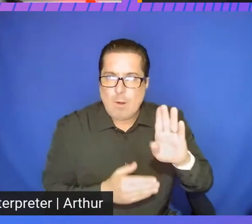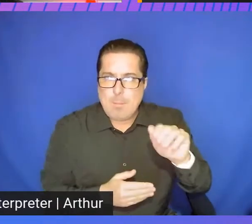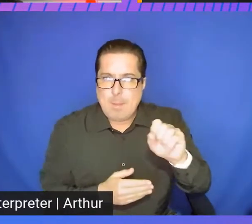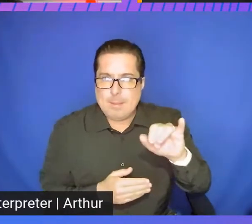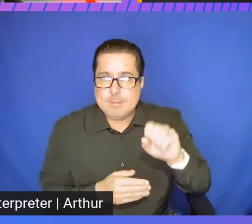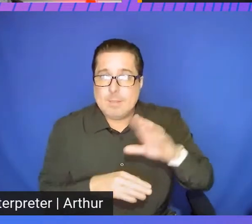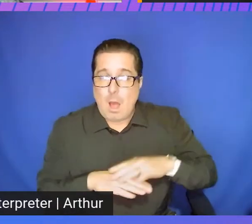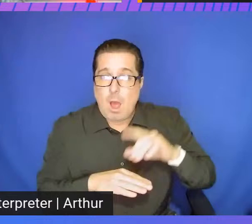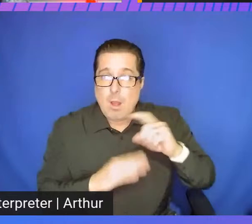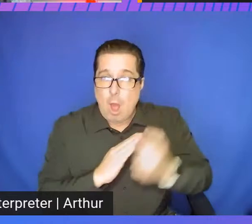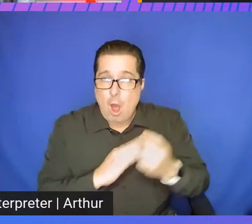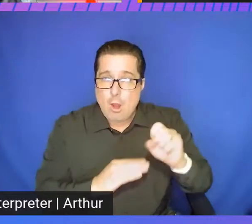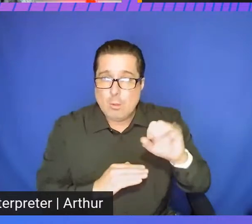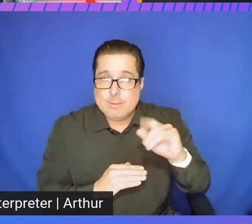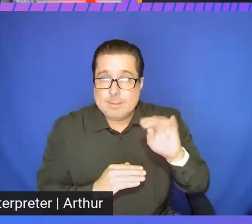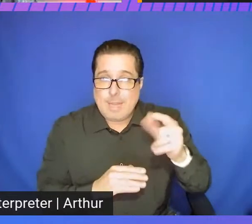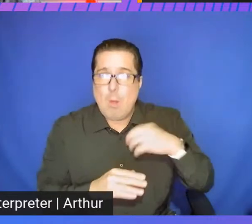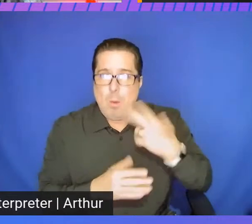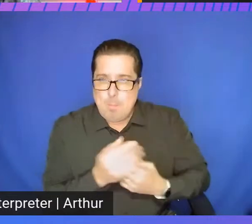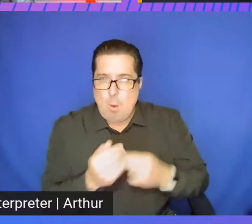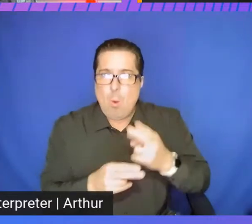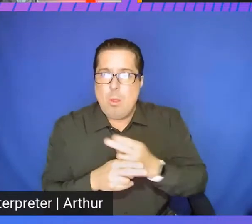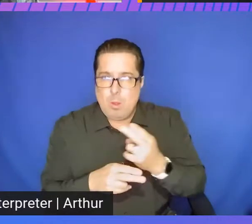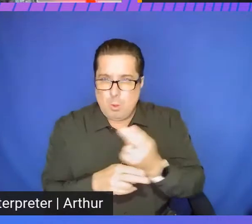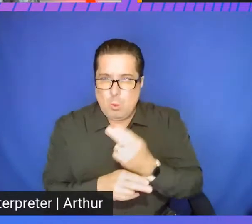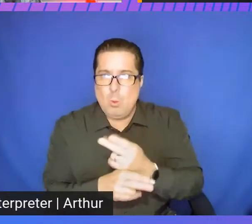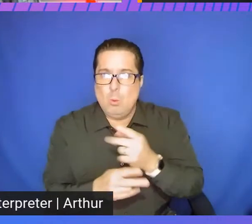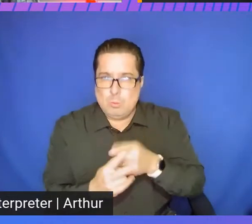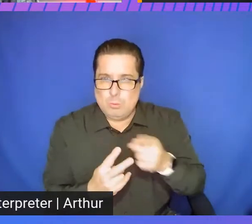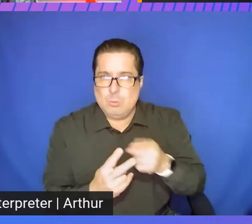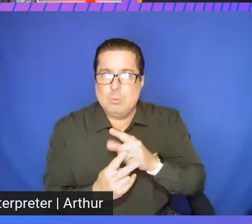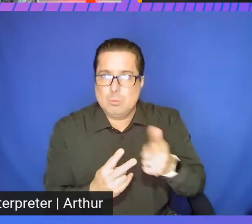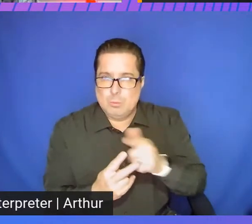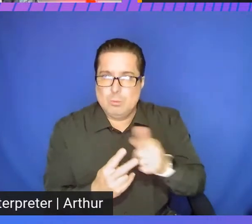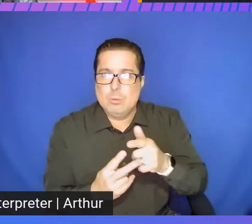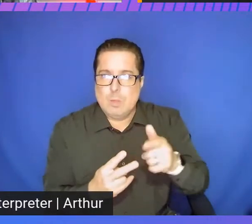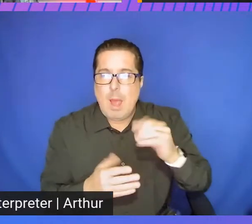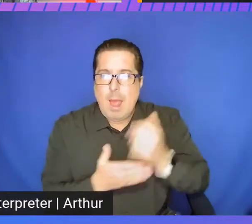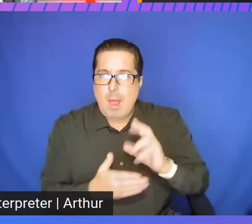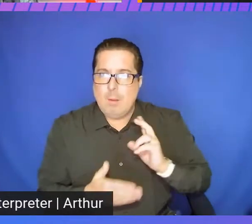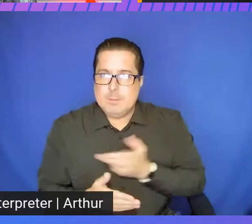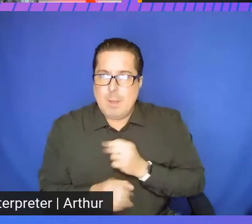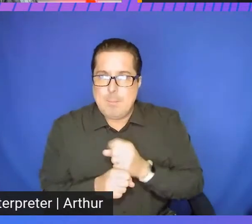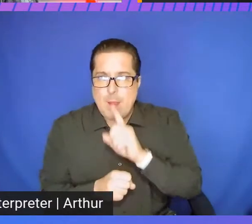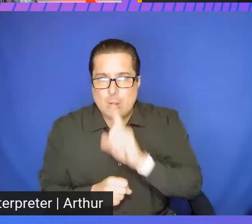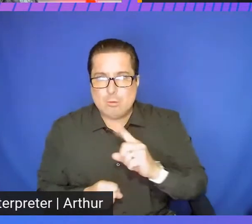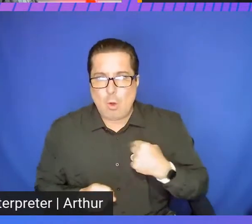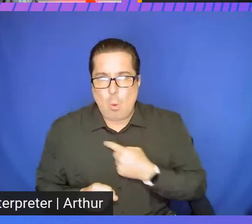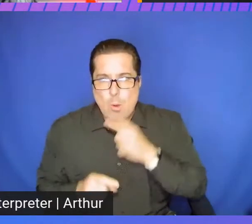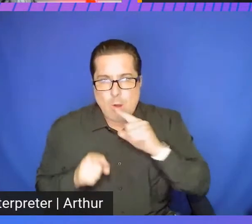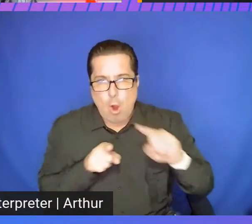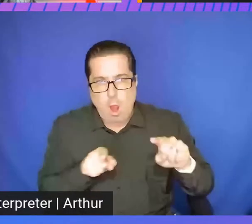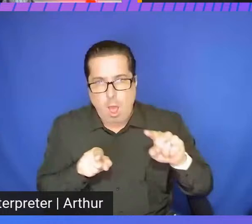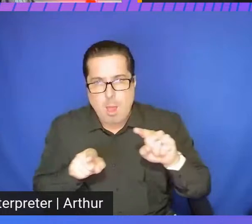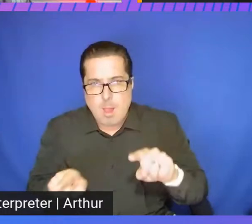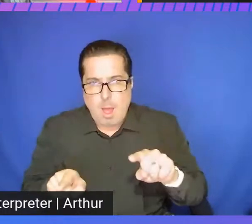scaling for, and that helps us make sure that we're aligning